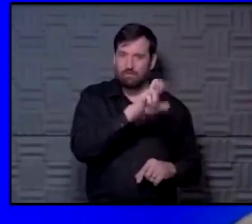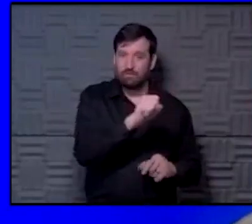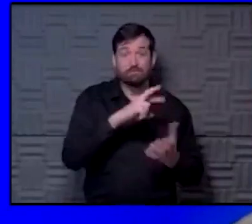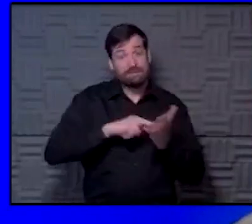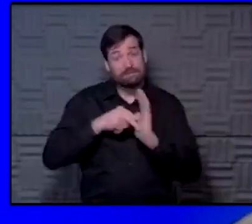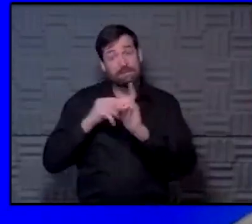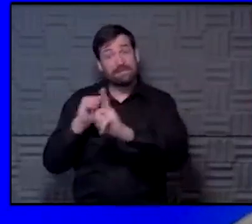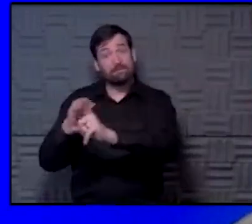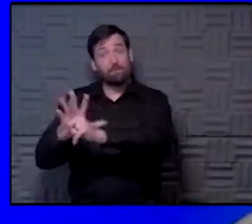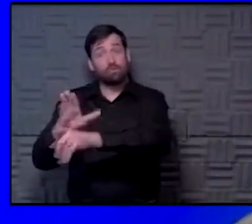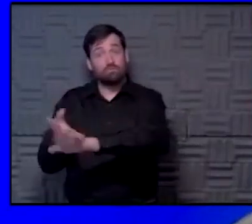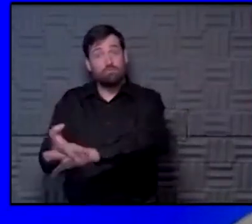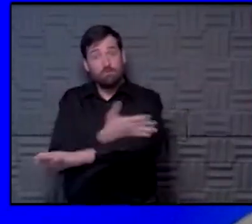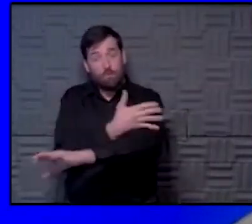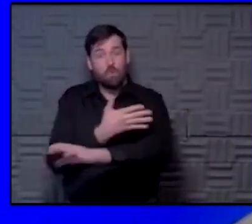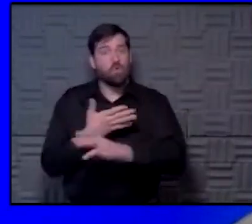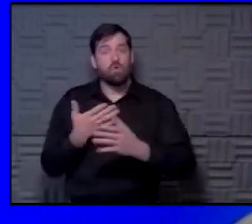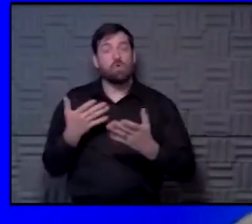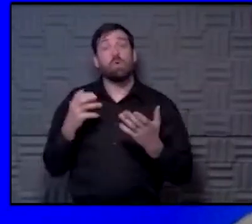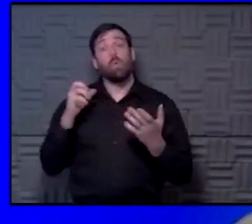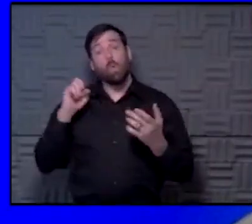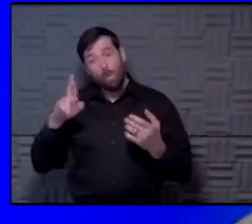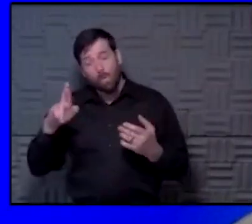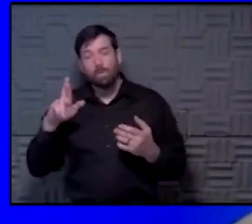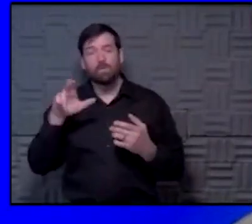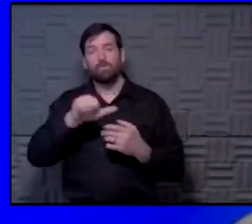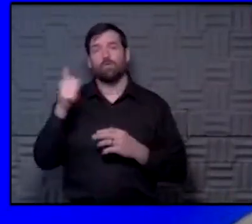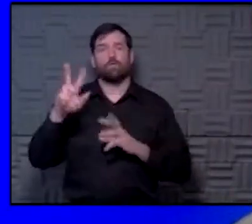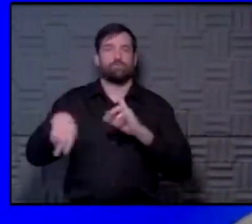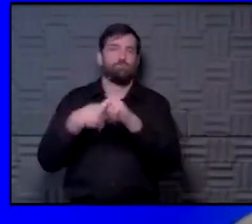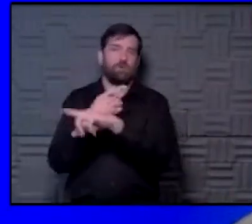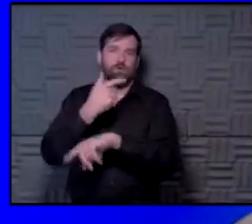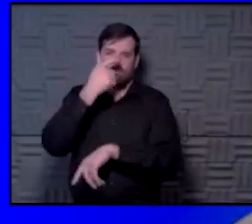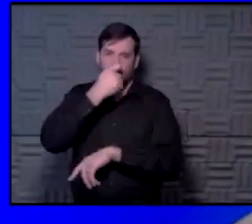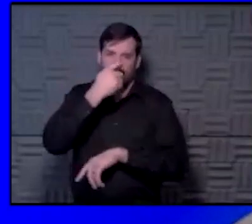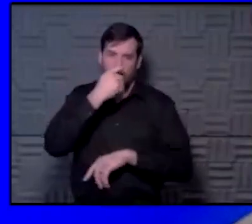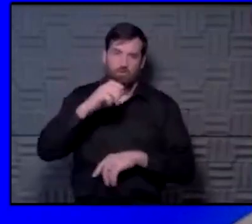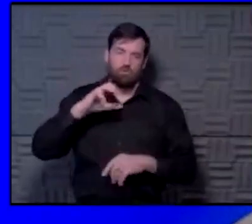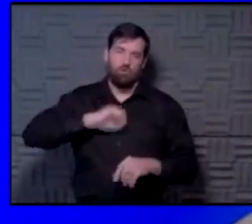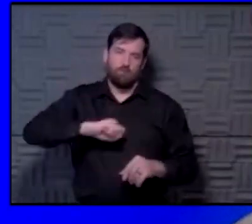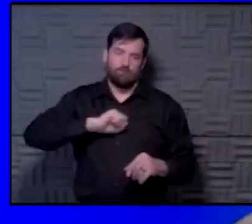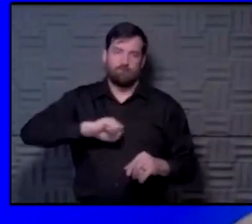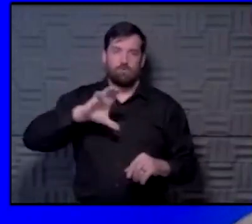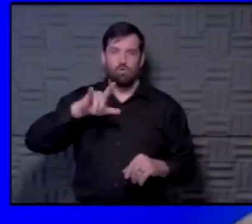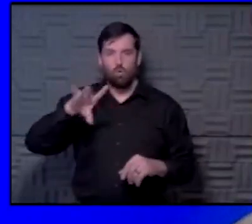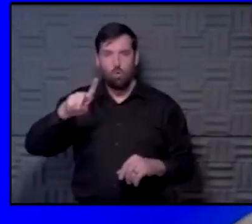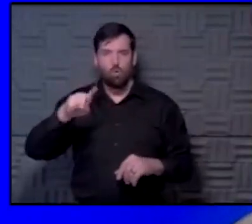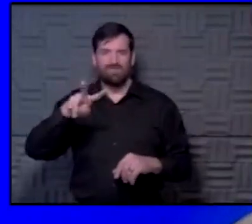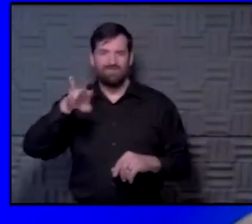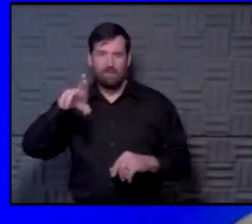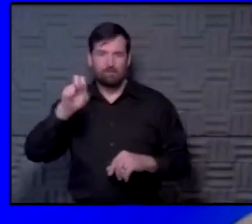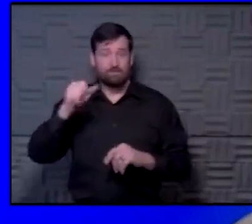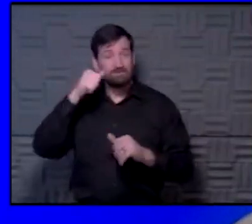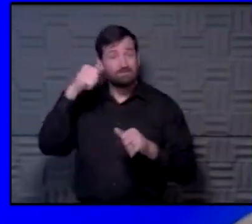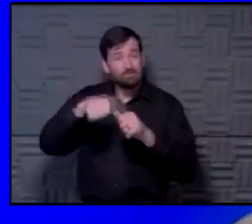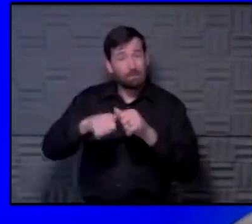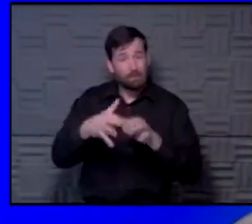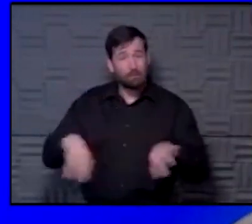had exposure prior to that and manifested symptoms, or you had another cough and cold virus. But I think that's the important thing to remember